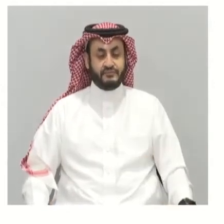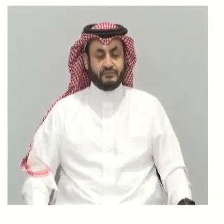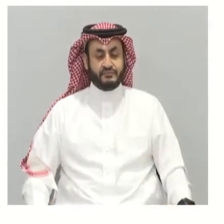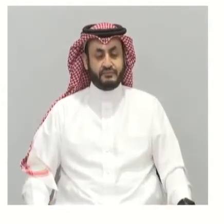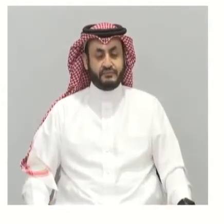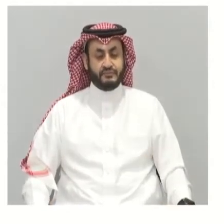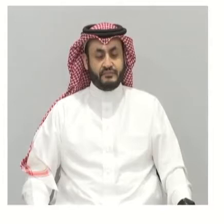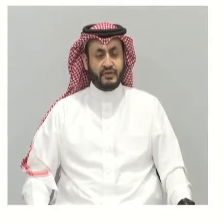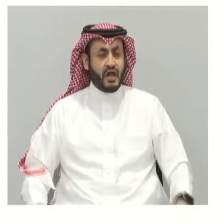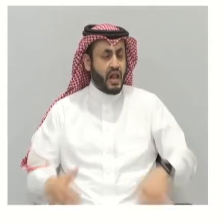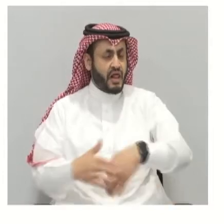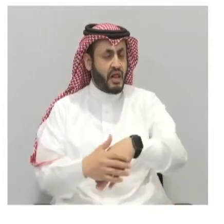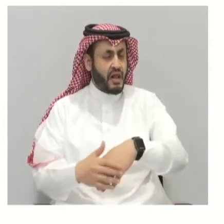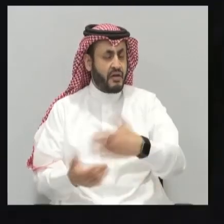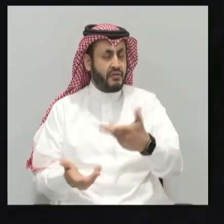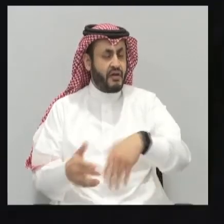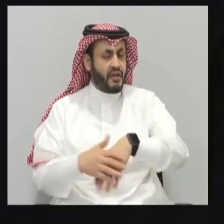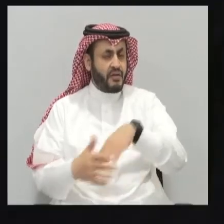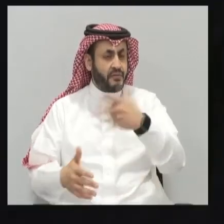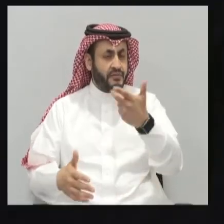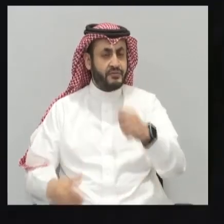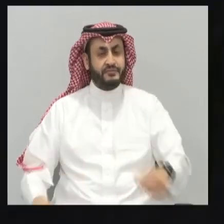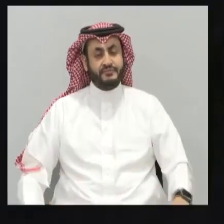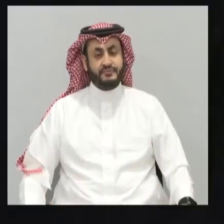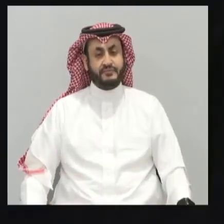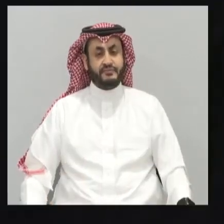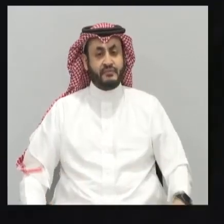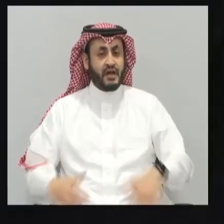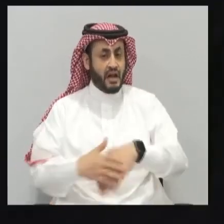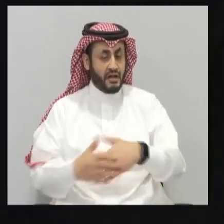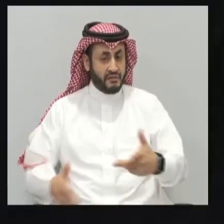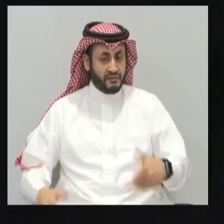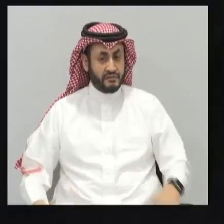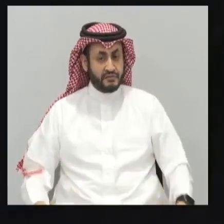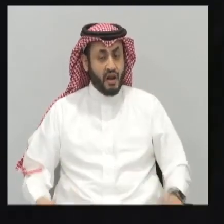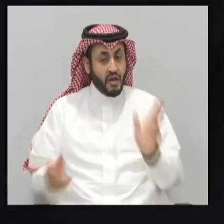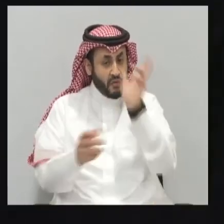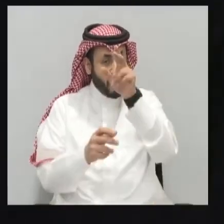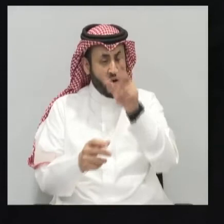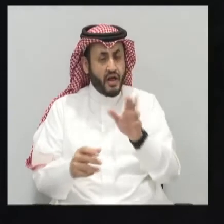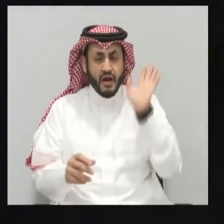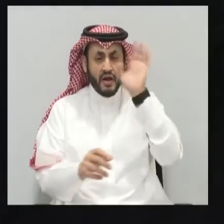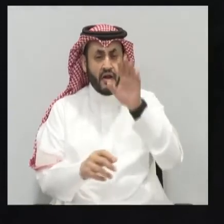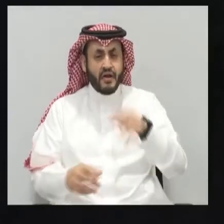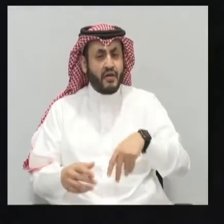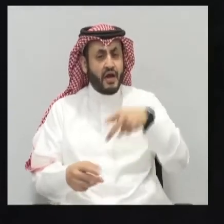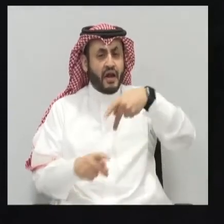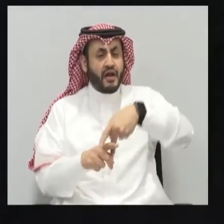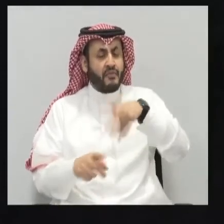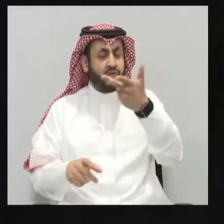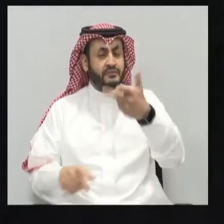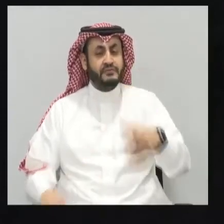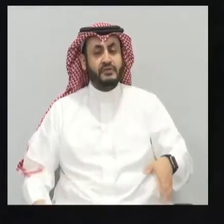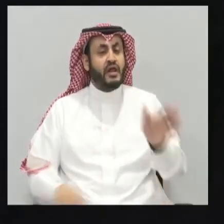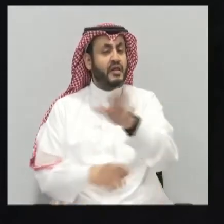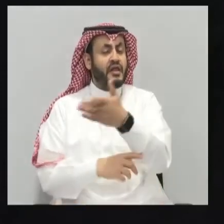what sport do they play? What sport do they play? So everyone are cheering and